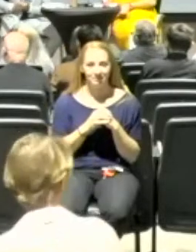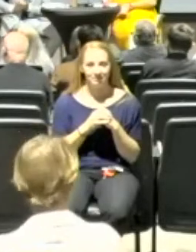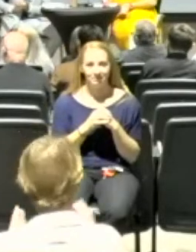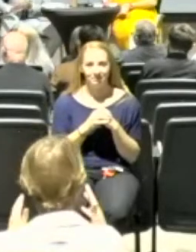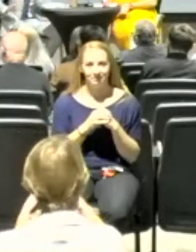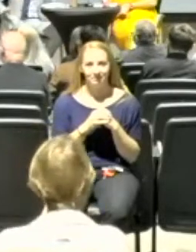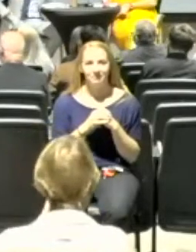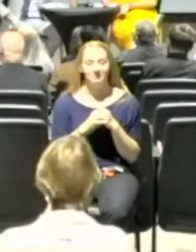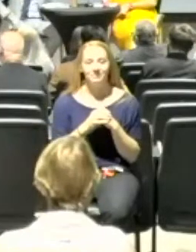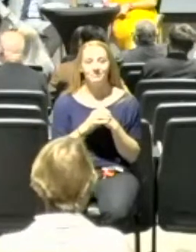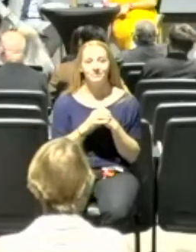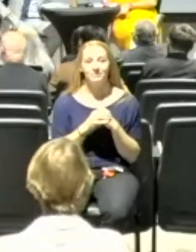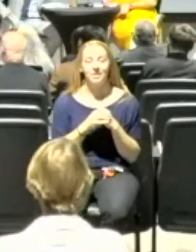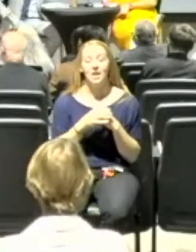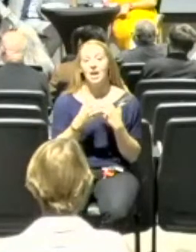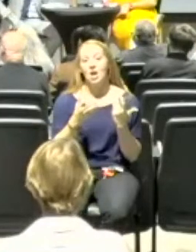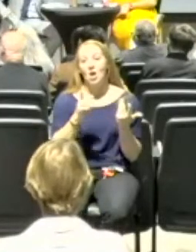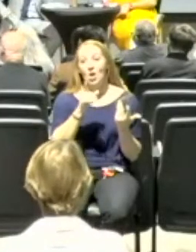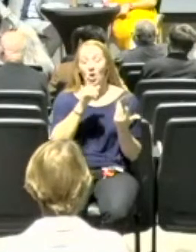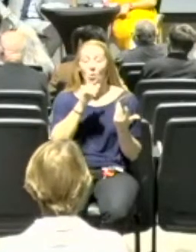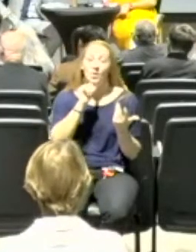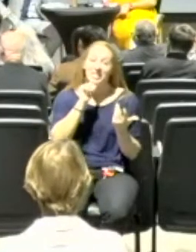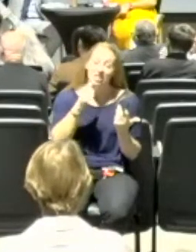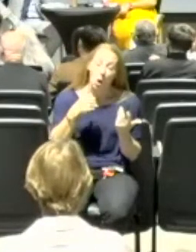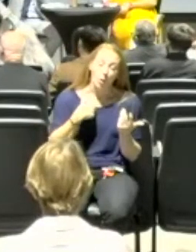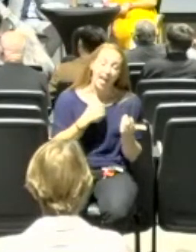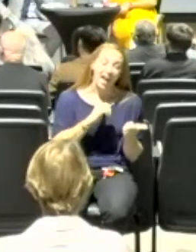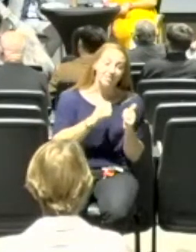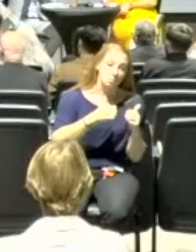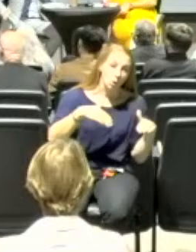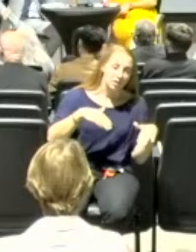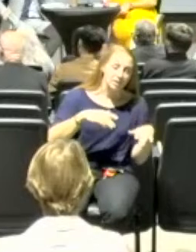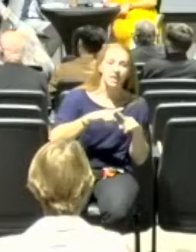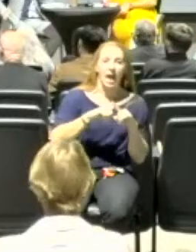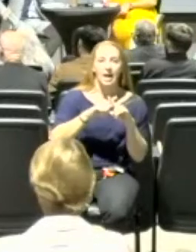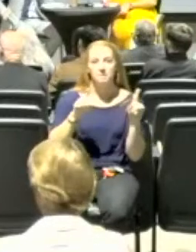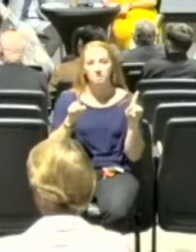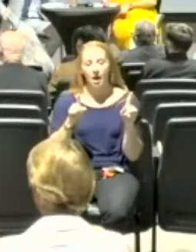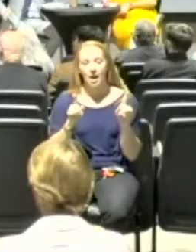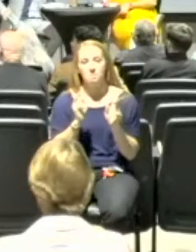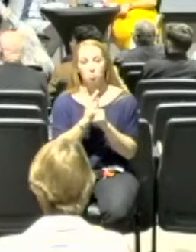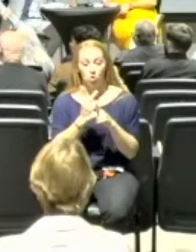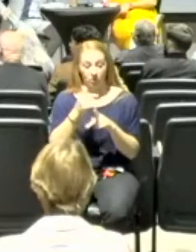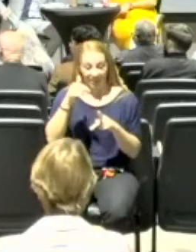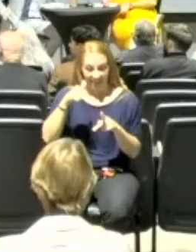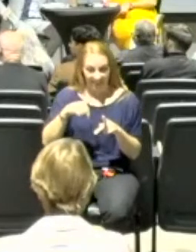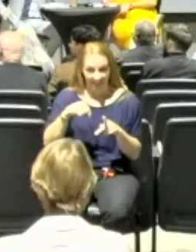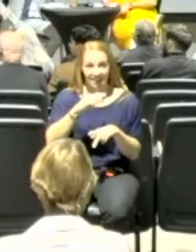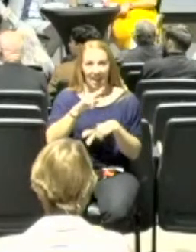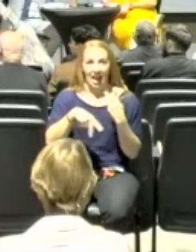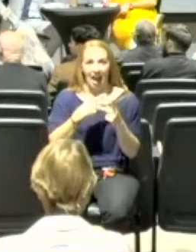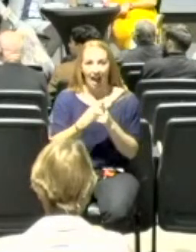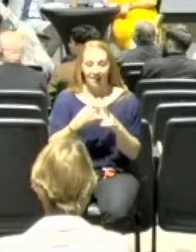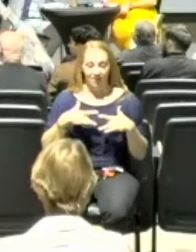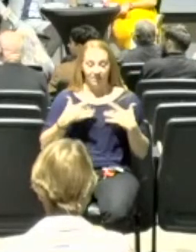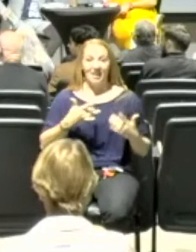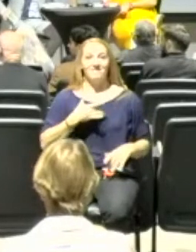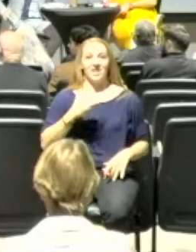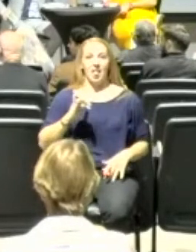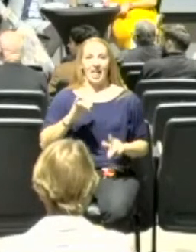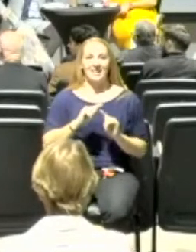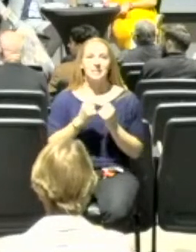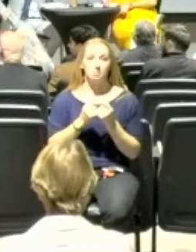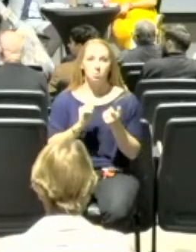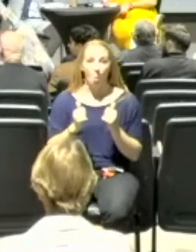So though we don't technically have sports here yet, I will say producing these types of events is a team sport. So I want to thank